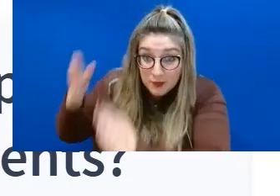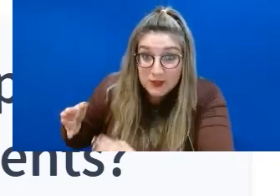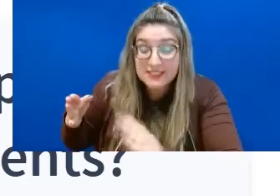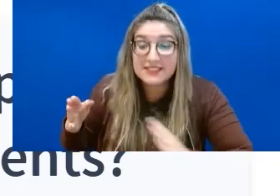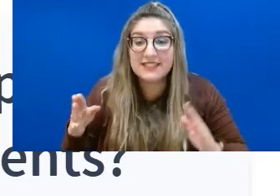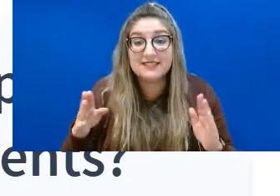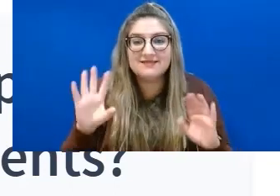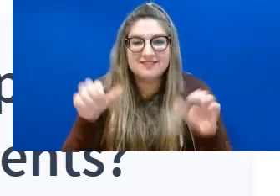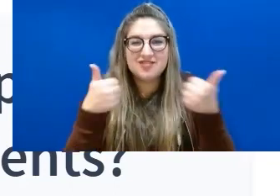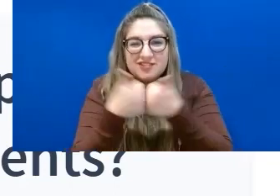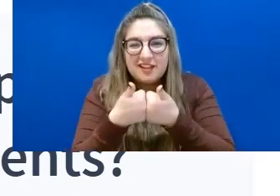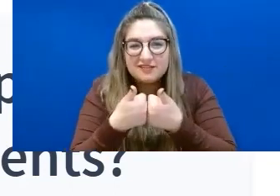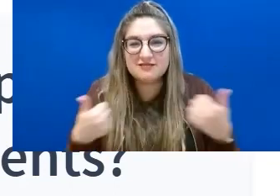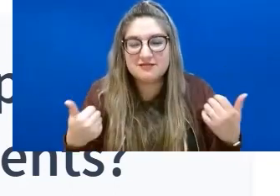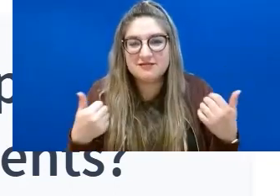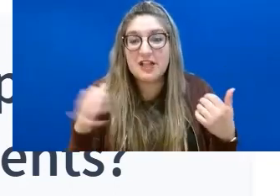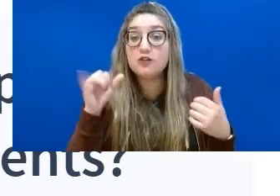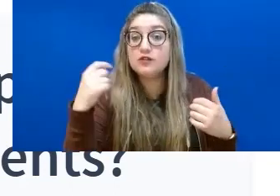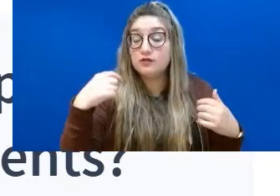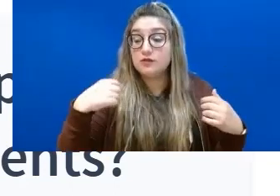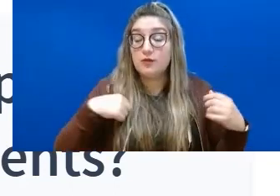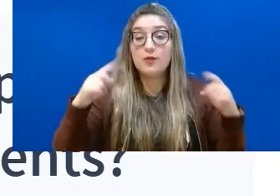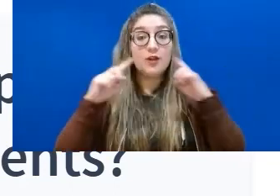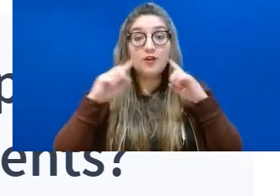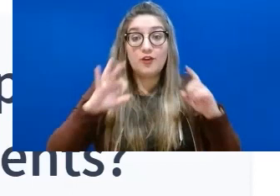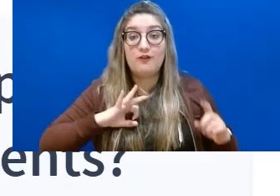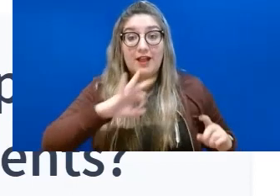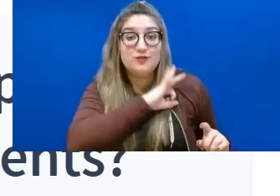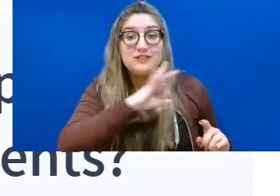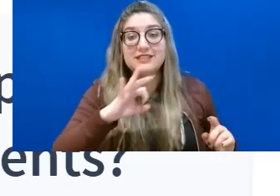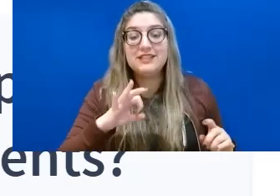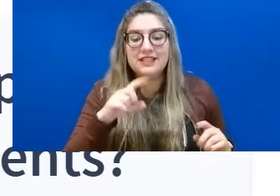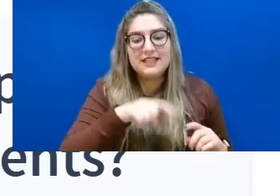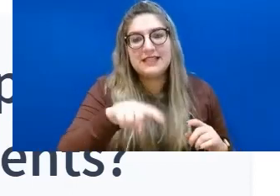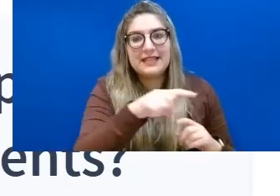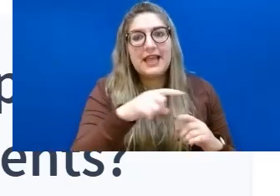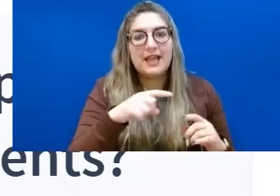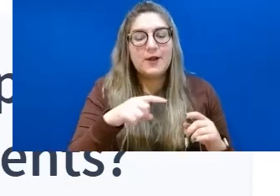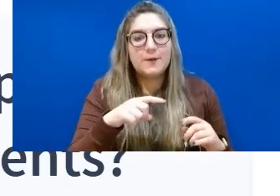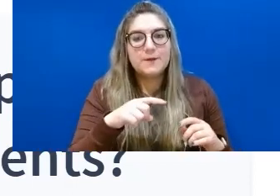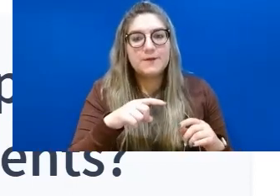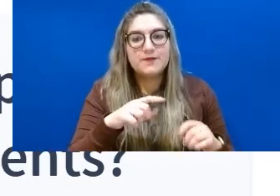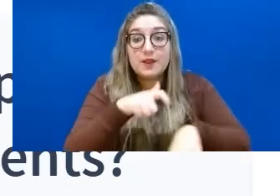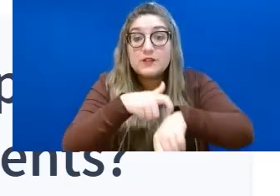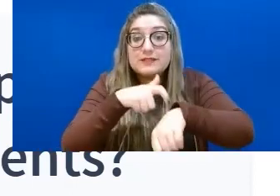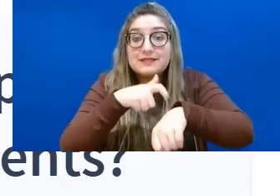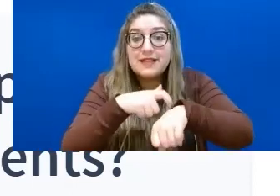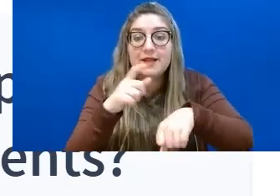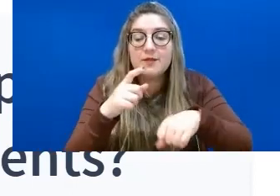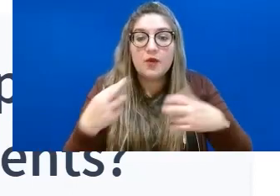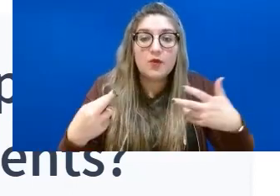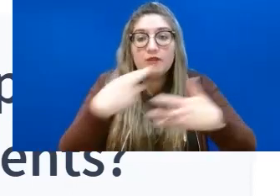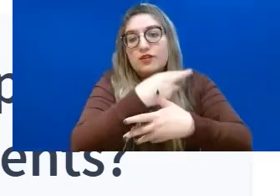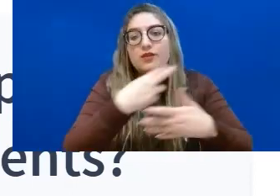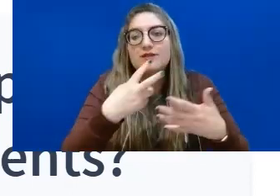a challenge. Another thing we heard too from faculty was how much time they're spending going over simple, I don't even